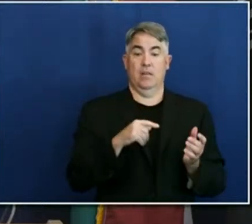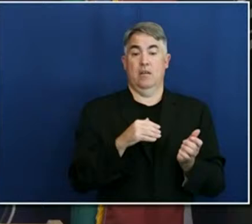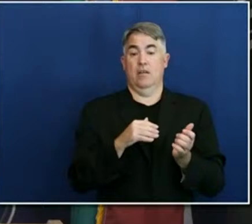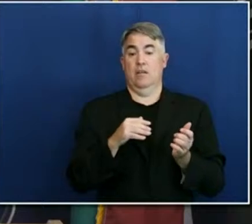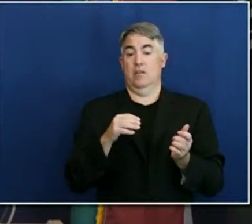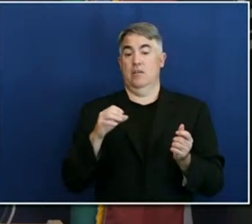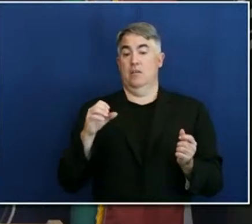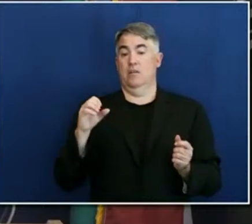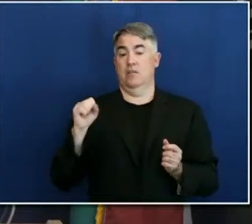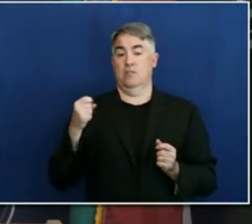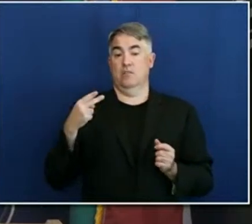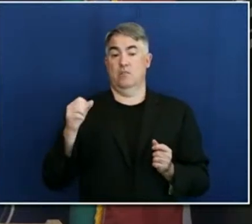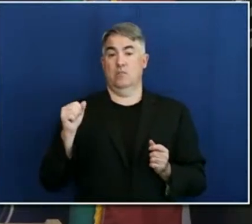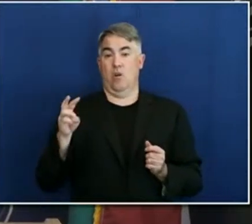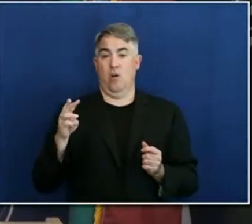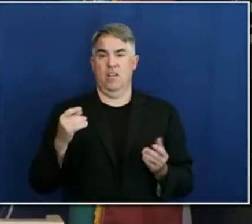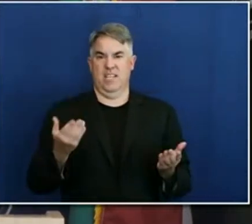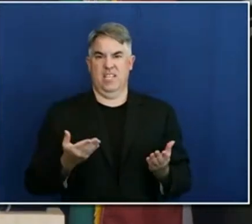questions as well.